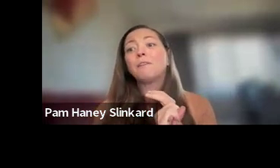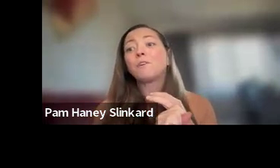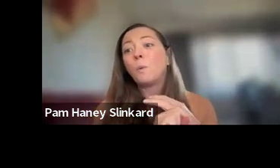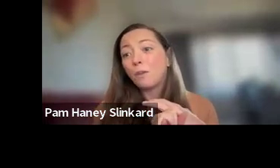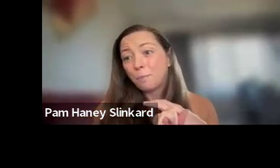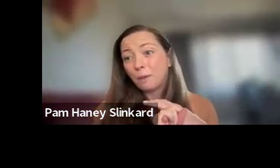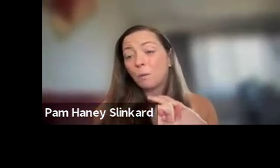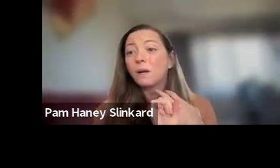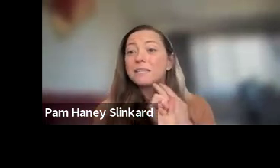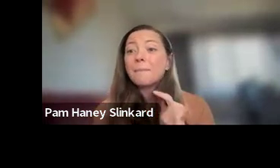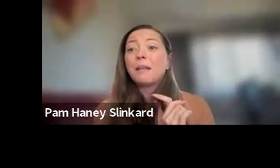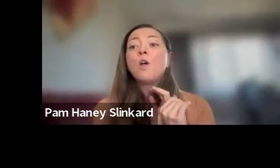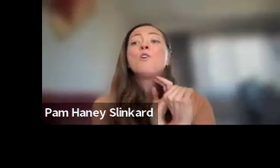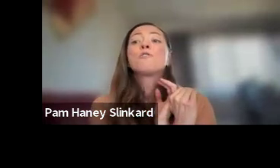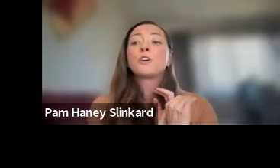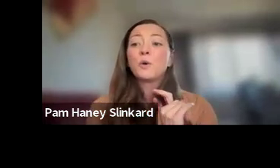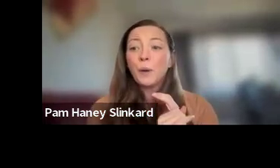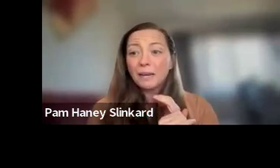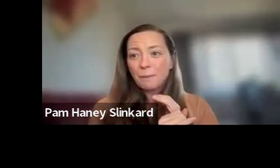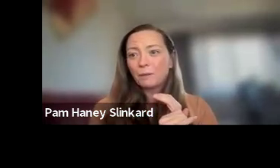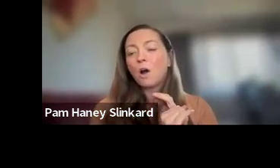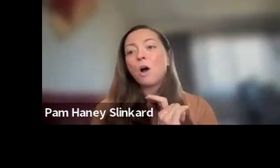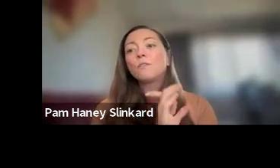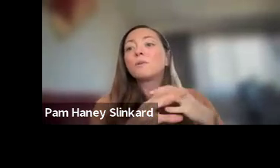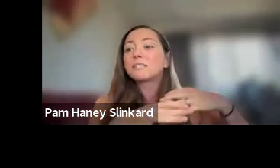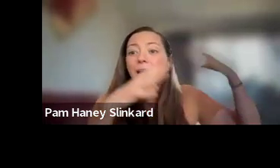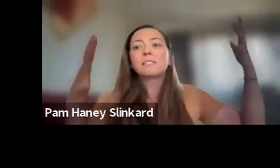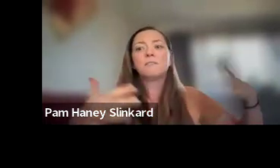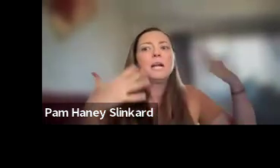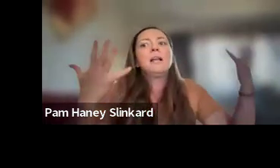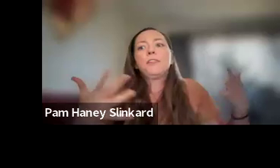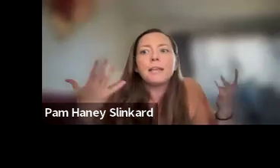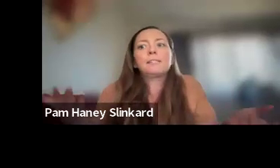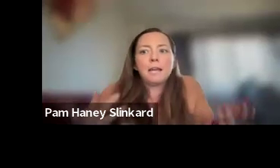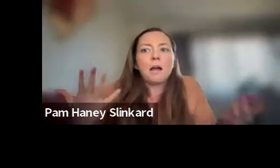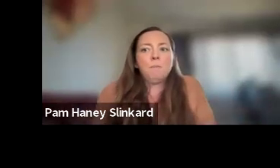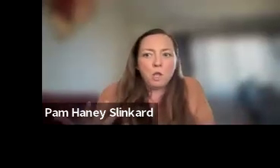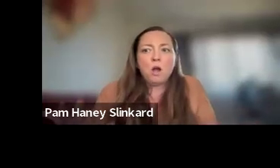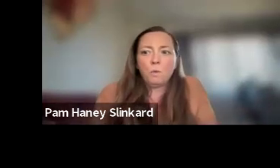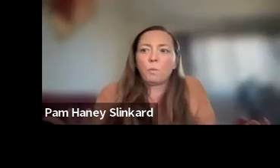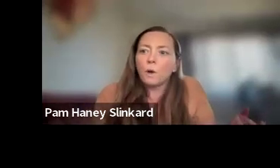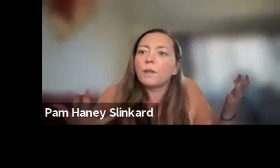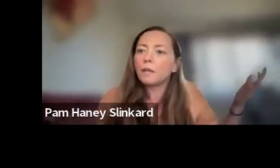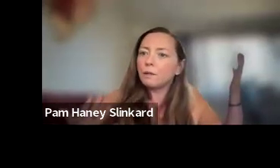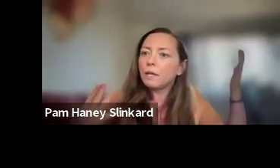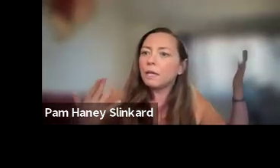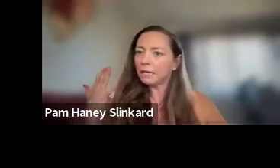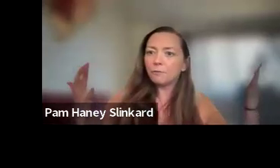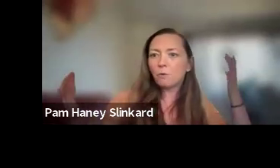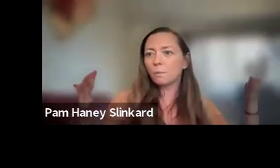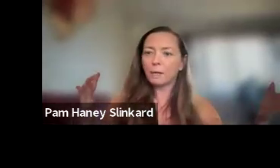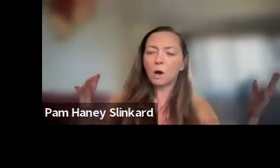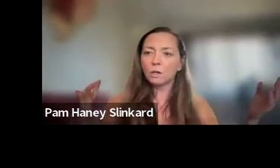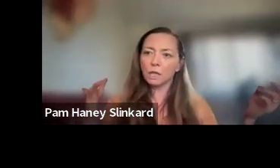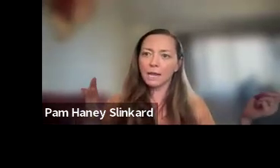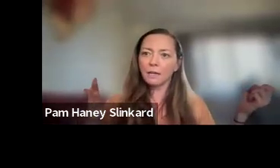What does that mean for wealth building? What does that mean for credit building? All of those kinds of things that come along with work that you need a